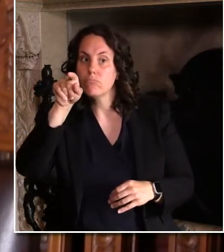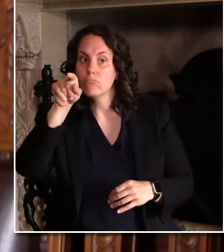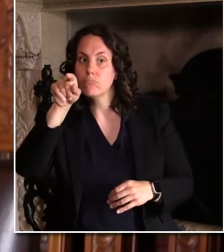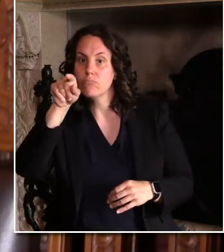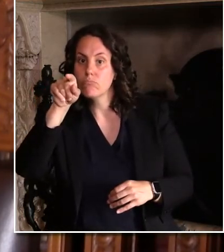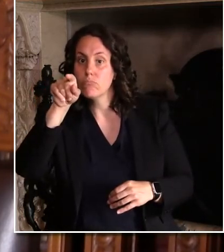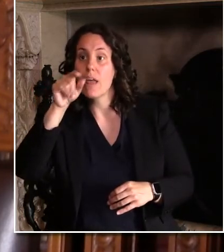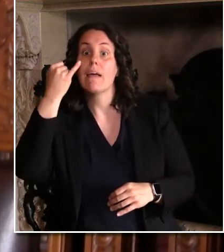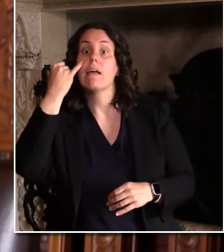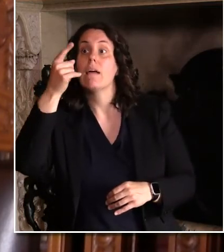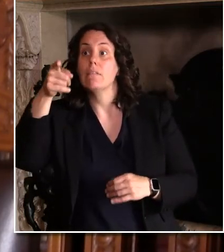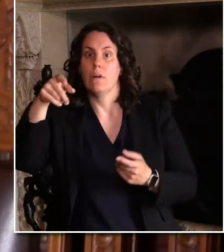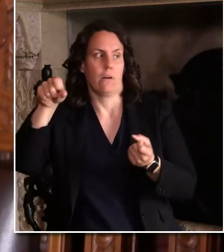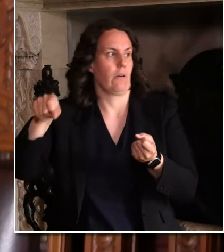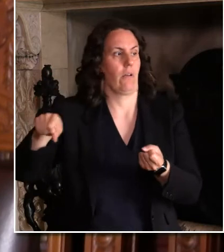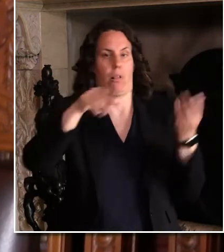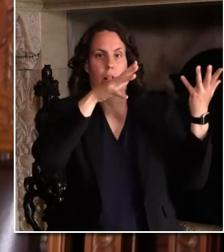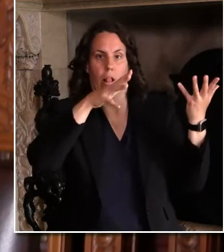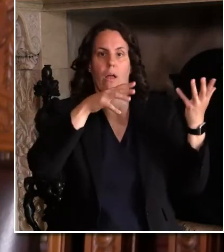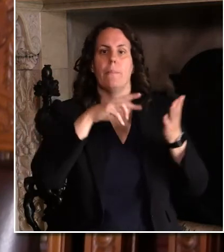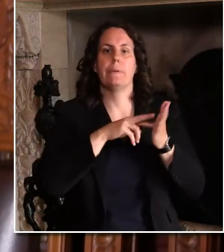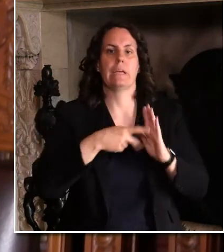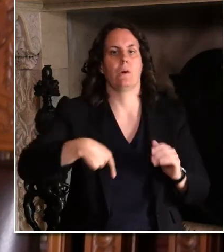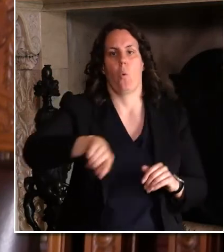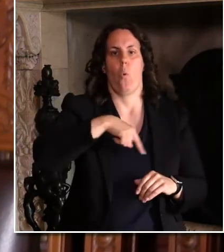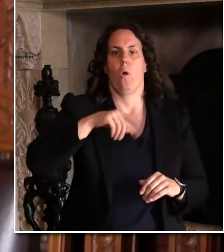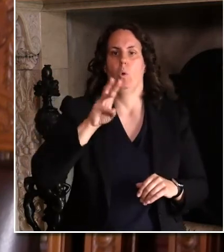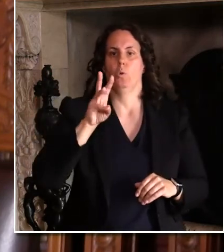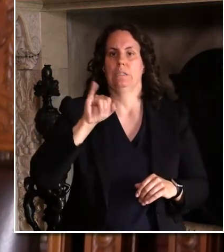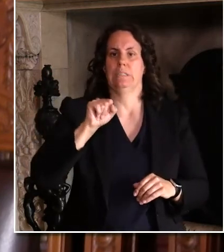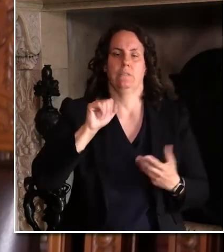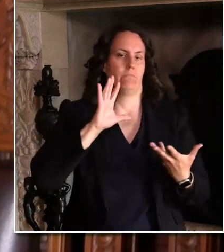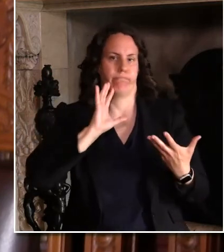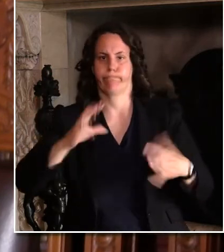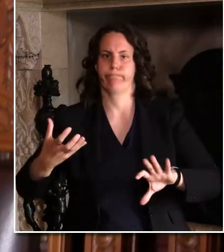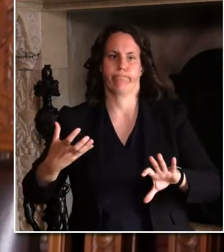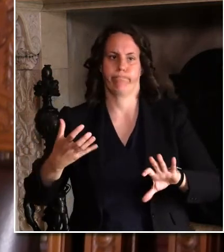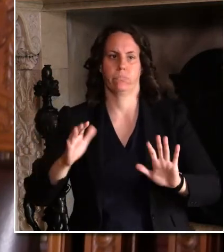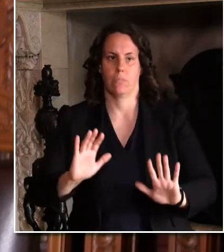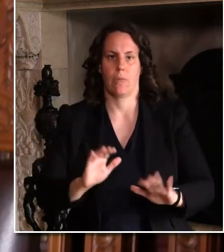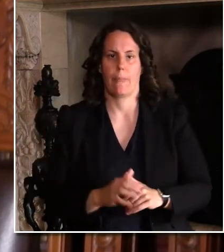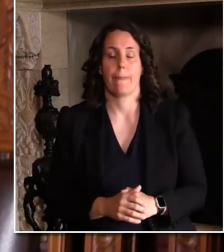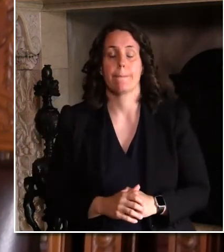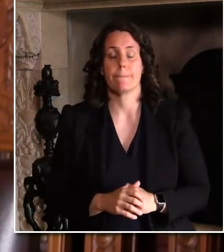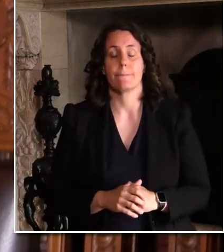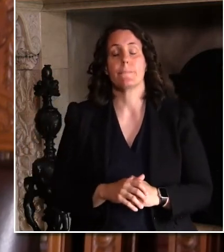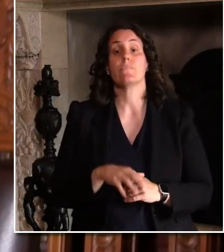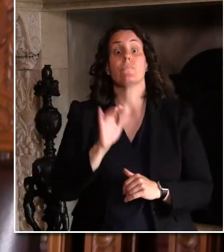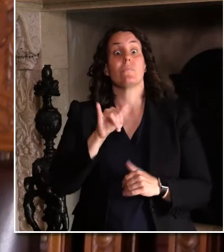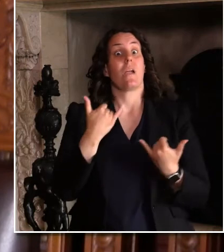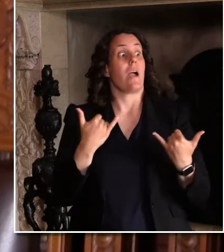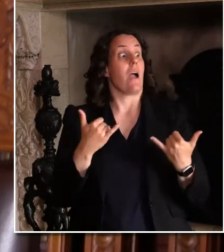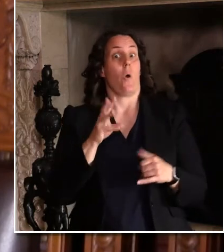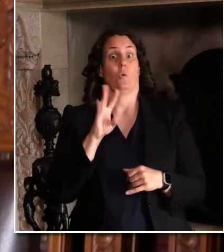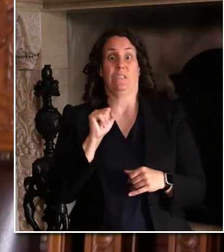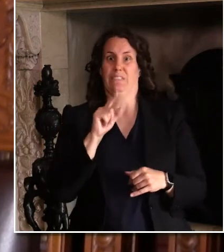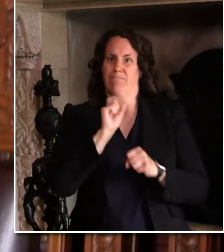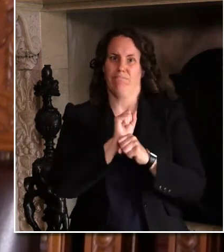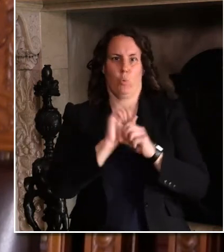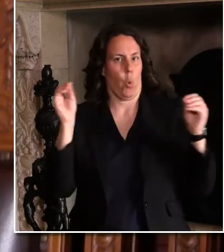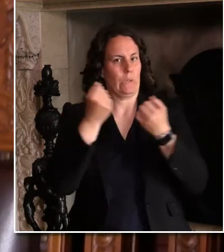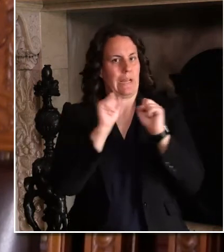72-county approach to dealing with the pandemic. And even within counties, you're seeing different municipalities having different rules. In terms